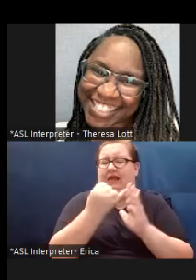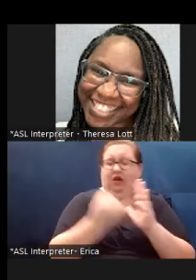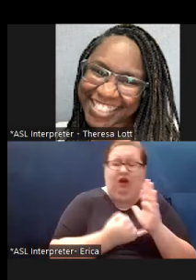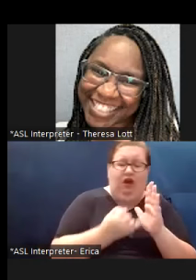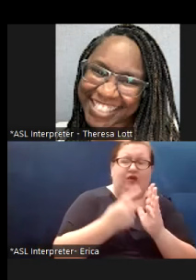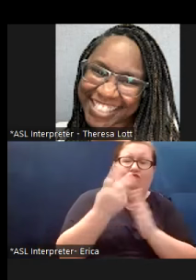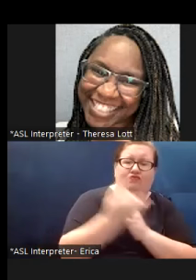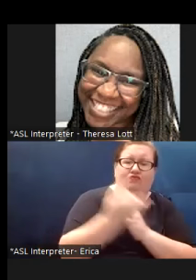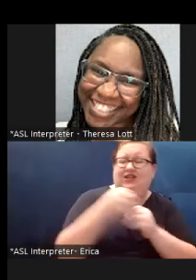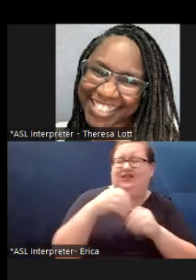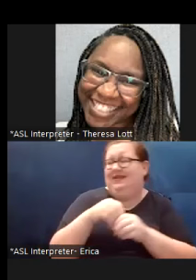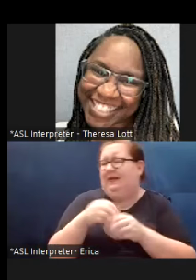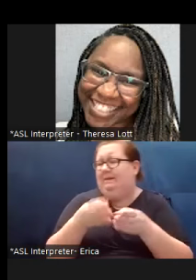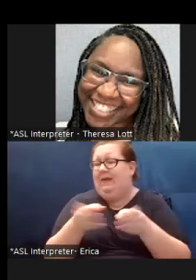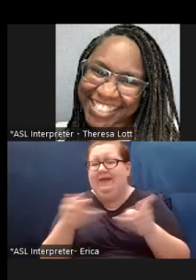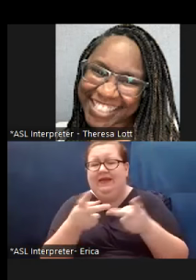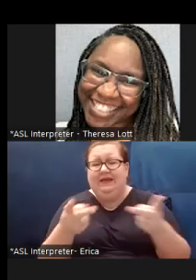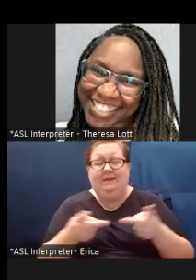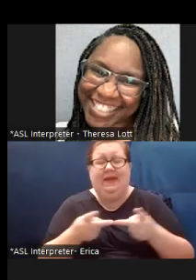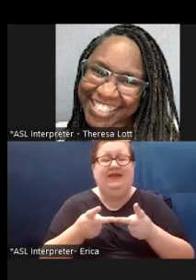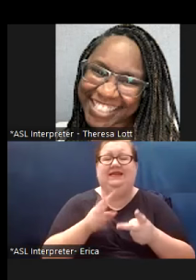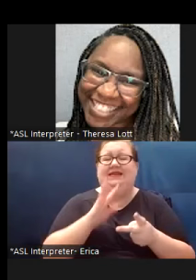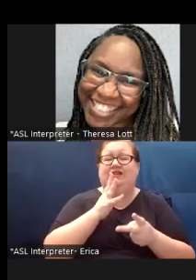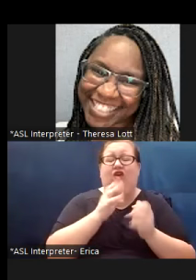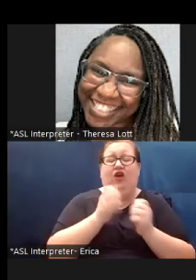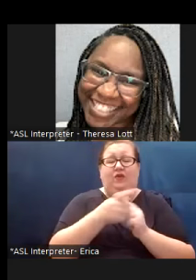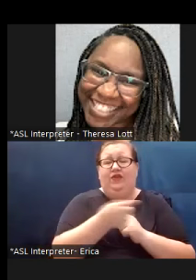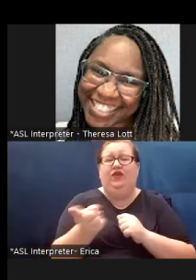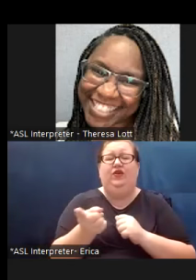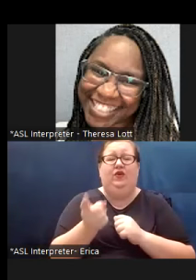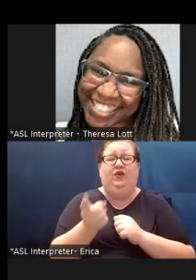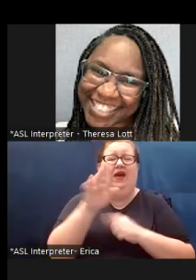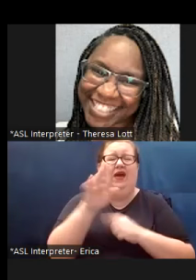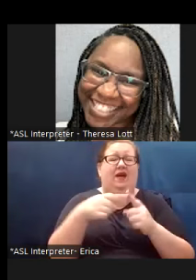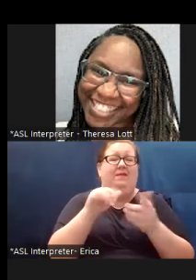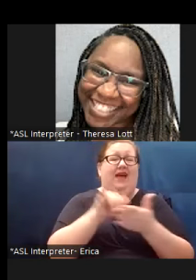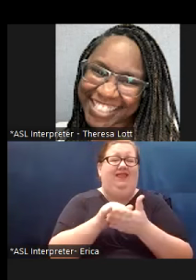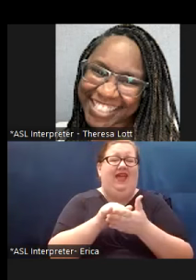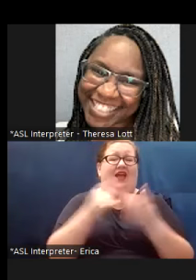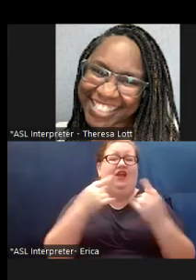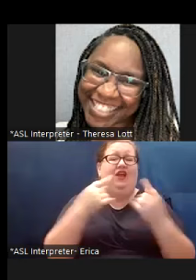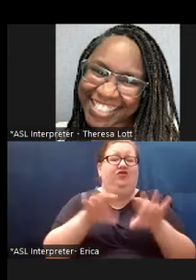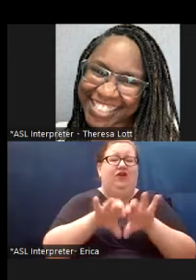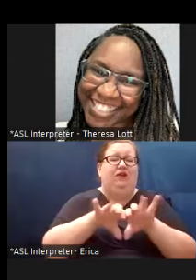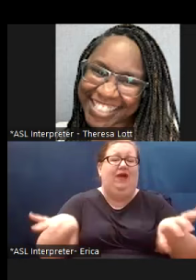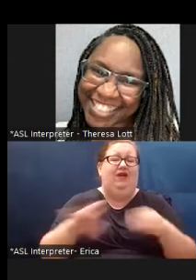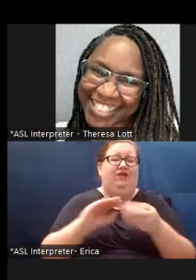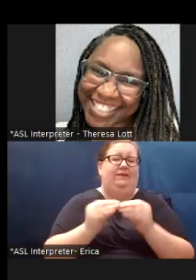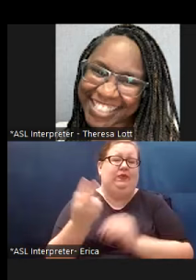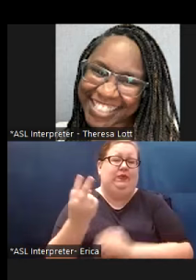public spaces. We'll be able to talk to you about this in breakout number 2.